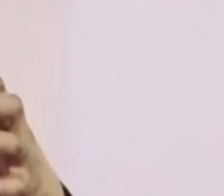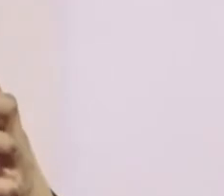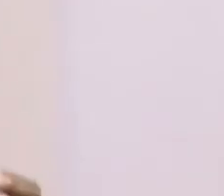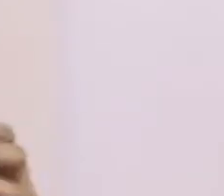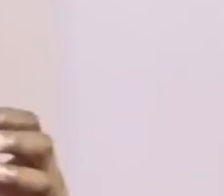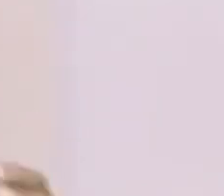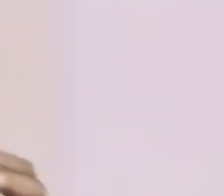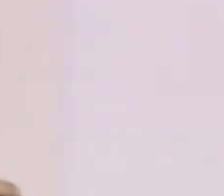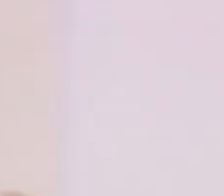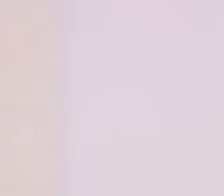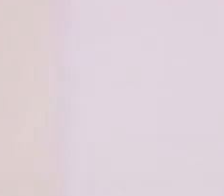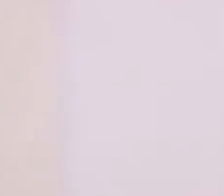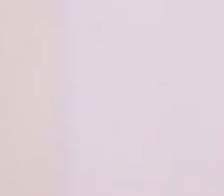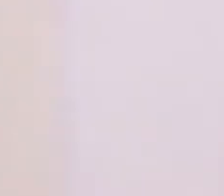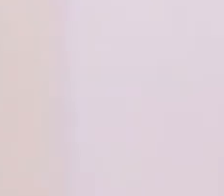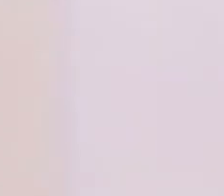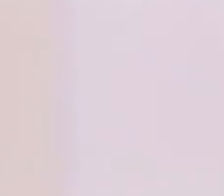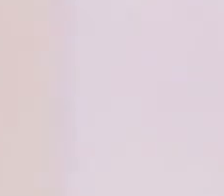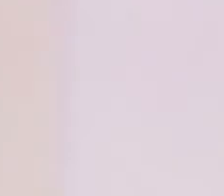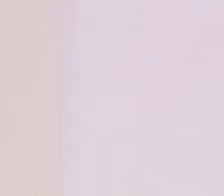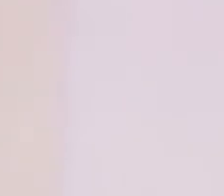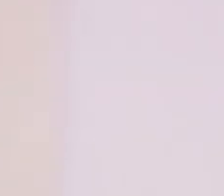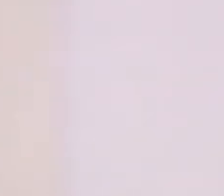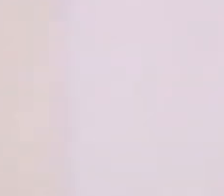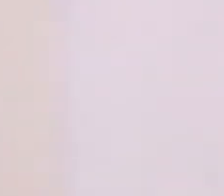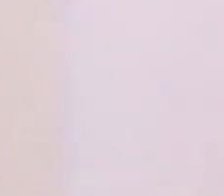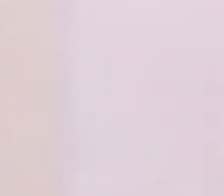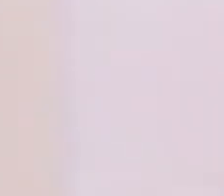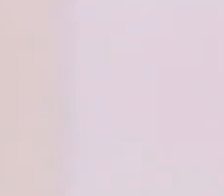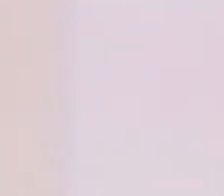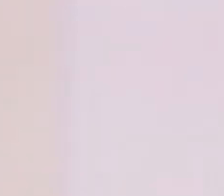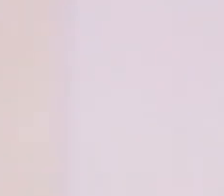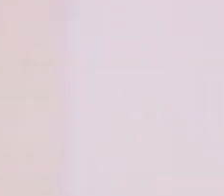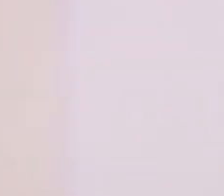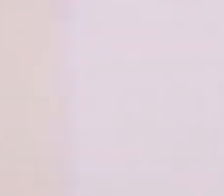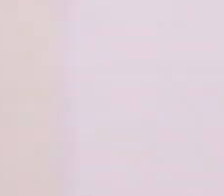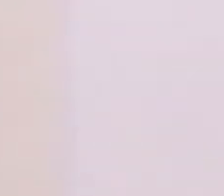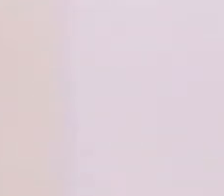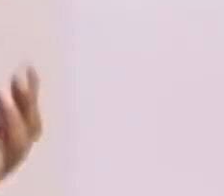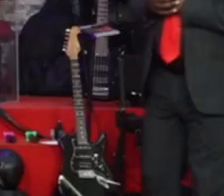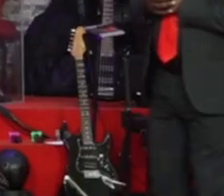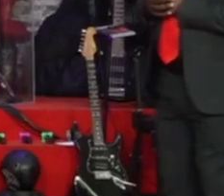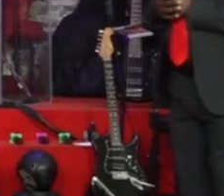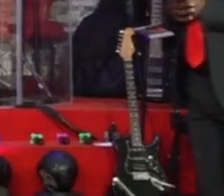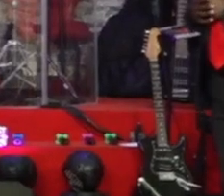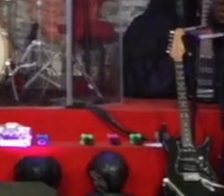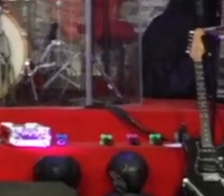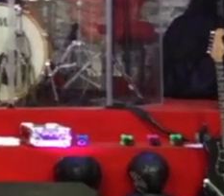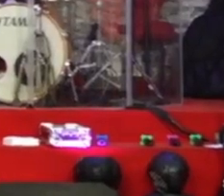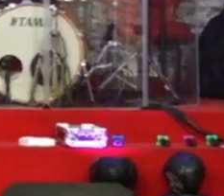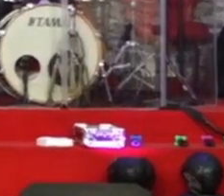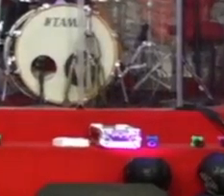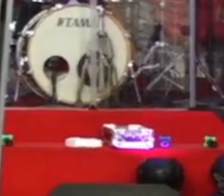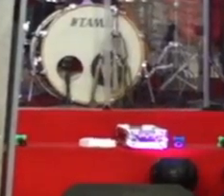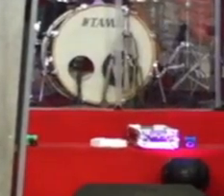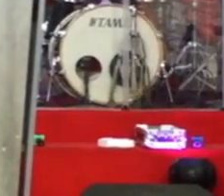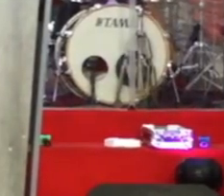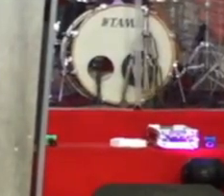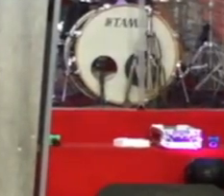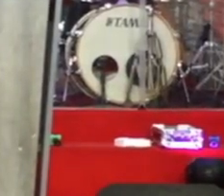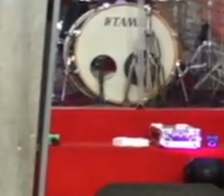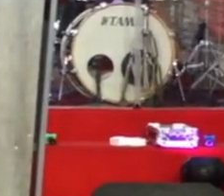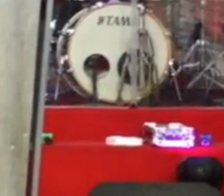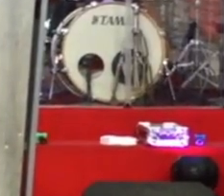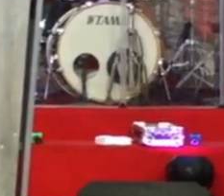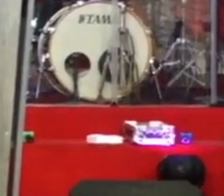make genuine connection with others. Niweze kuunganika na watu wengine kihalali. And I like what Mom Reverend Alice always reminds us. Anapenda vile kasisi